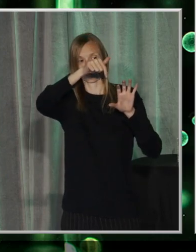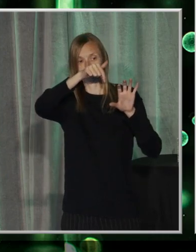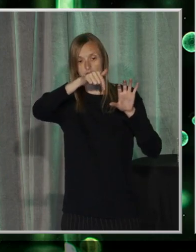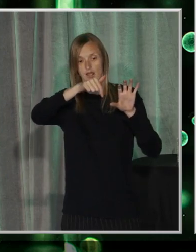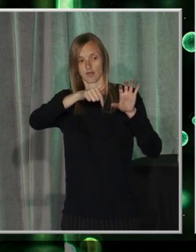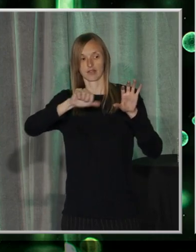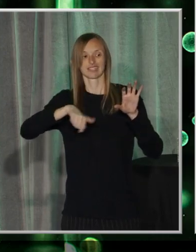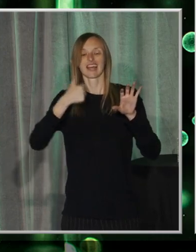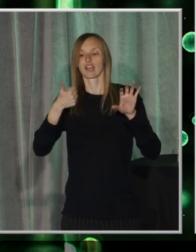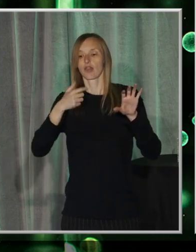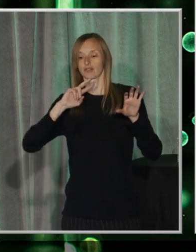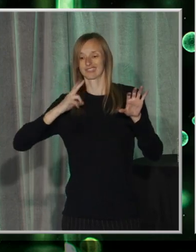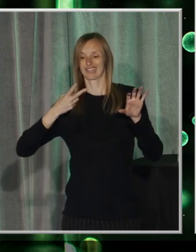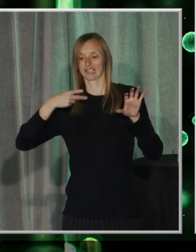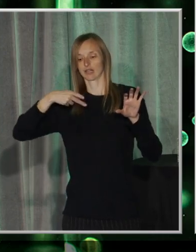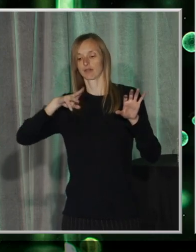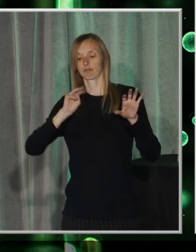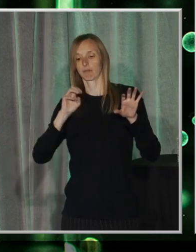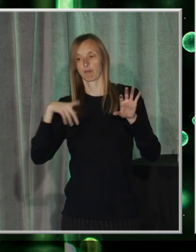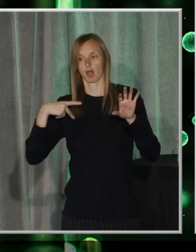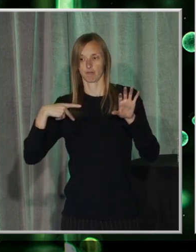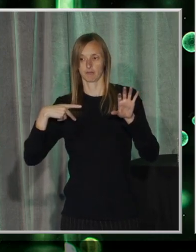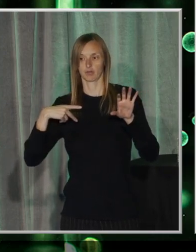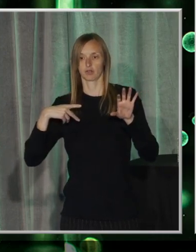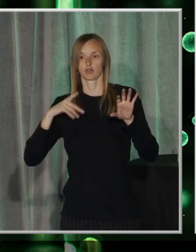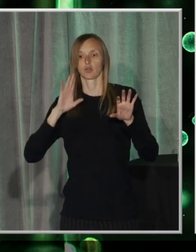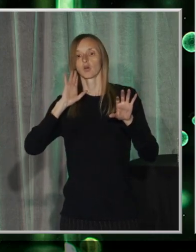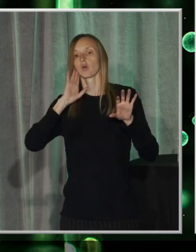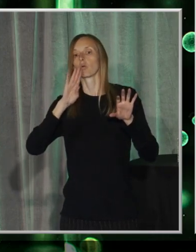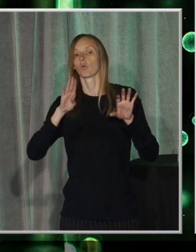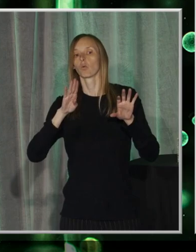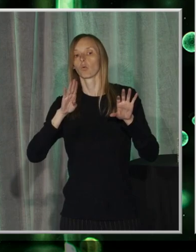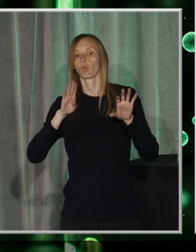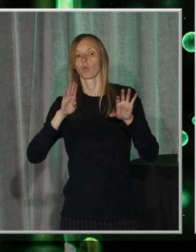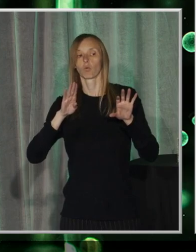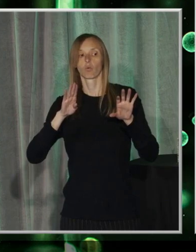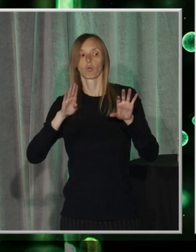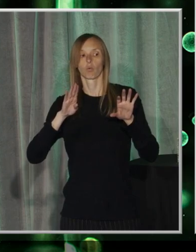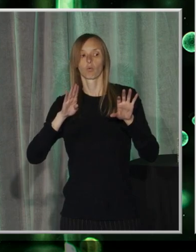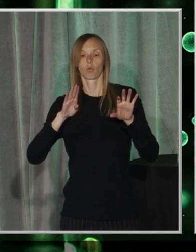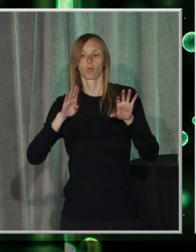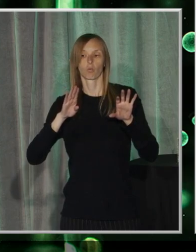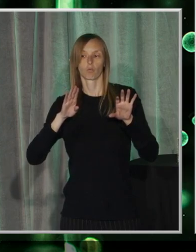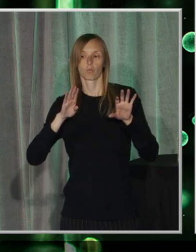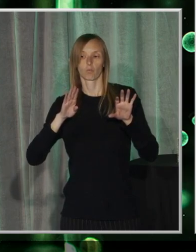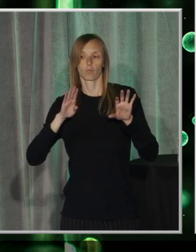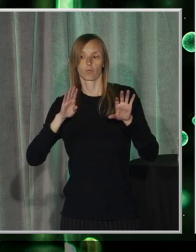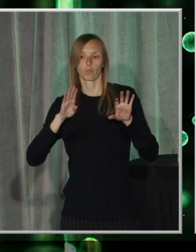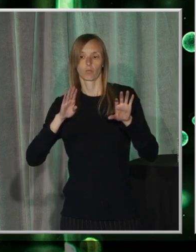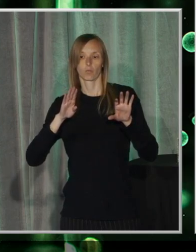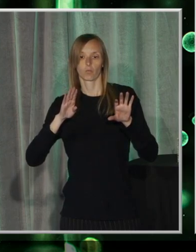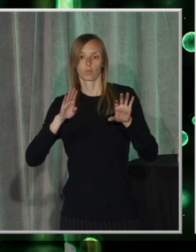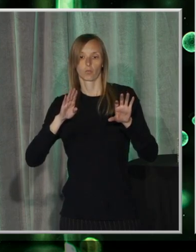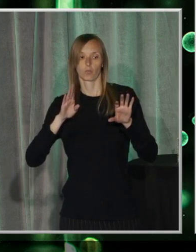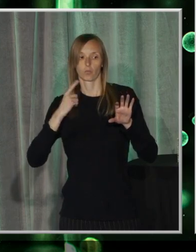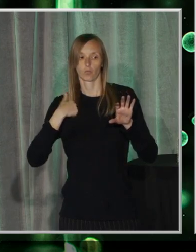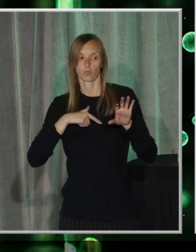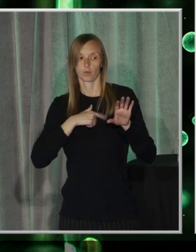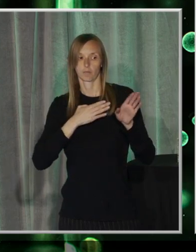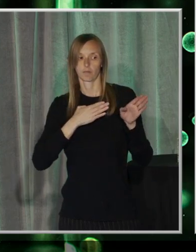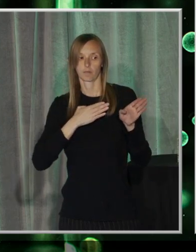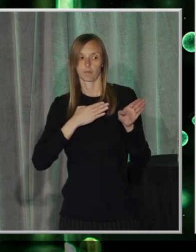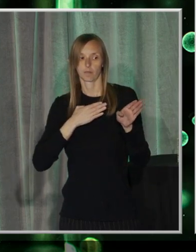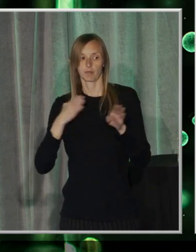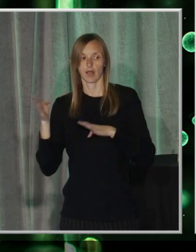pump. Like that will be taking it and put it there. There is a tank which we plan to take, which will